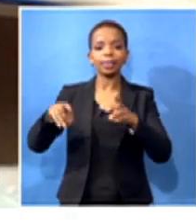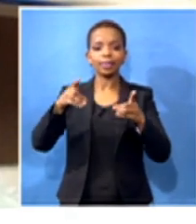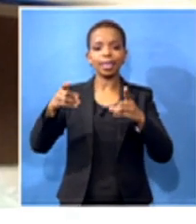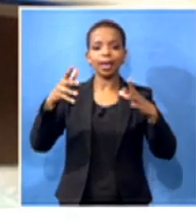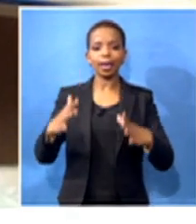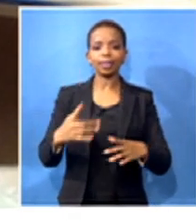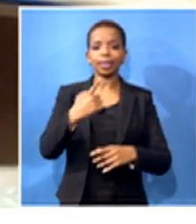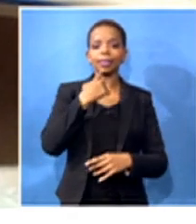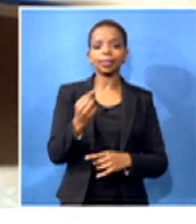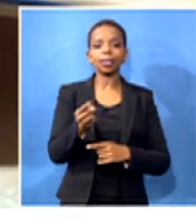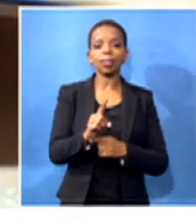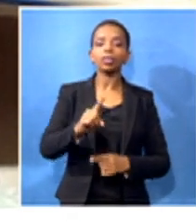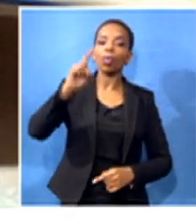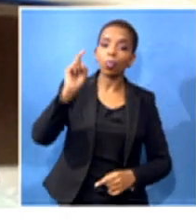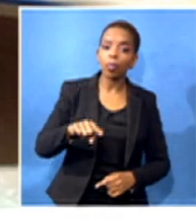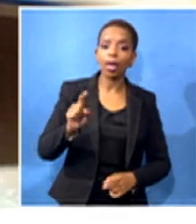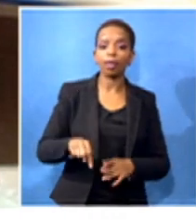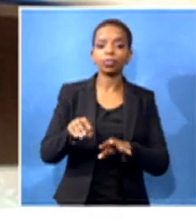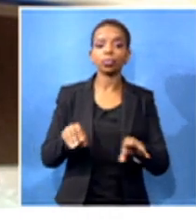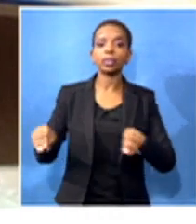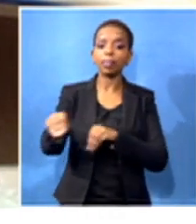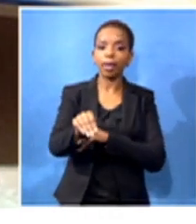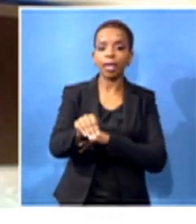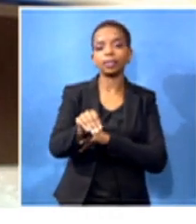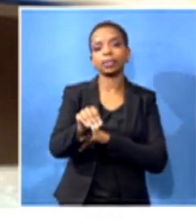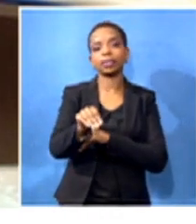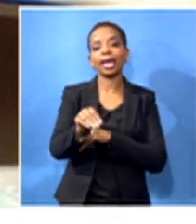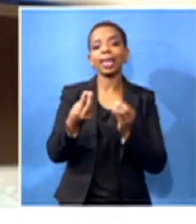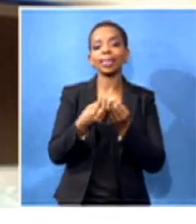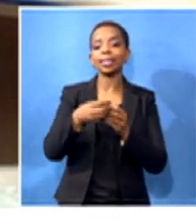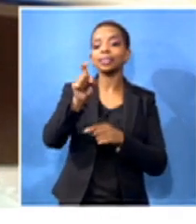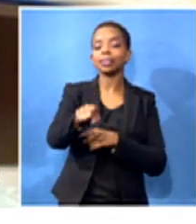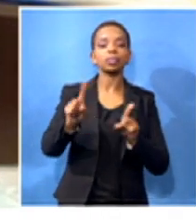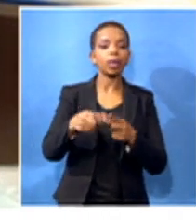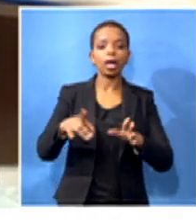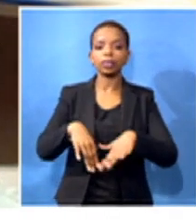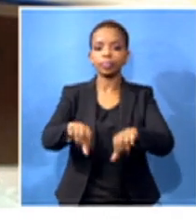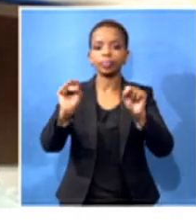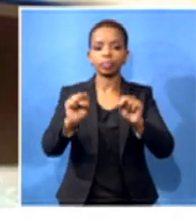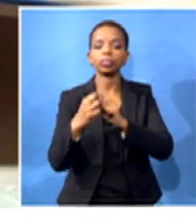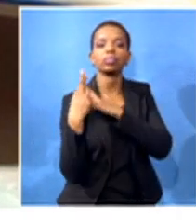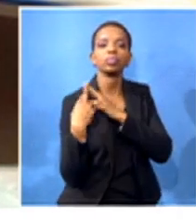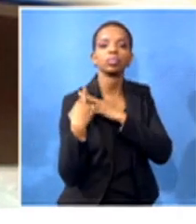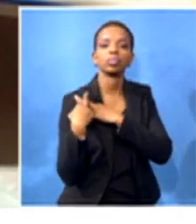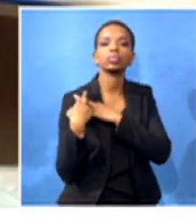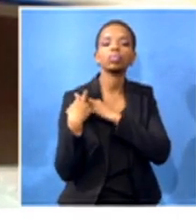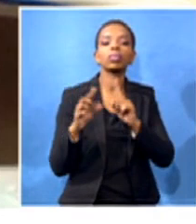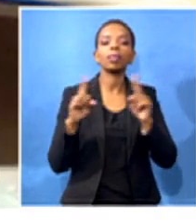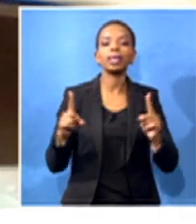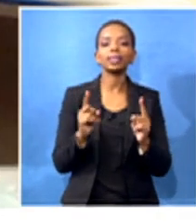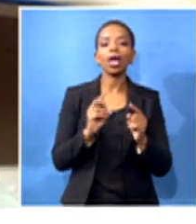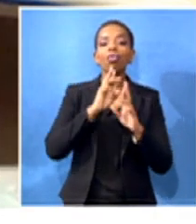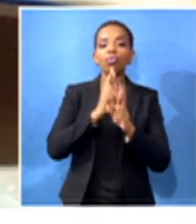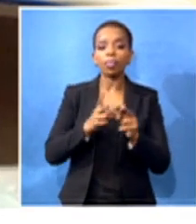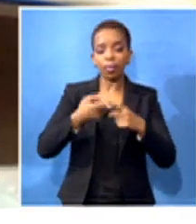needed to replace that which cannot be accounted for when, in our view, everything had been bought. We then